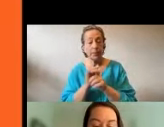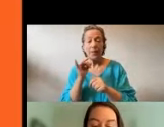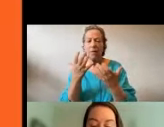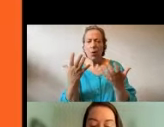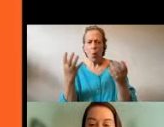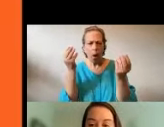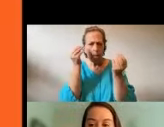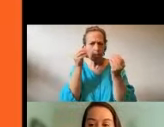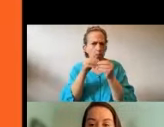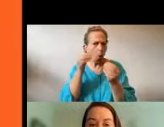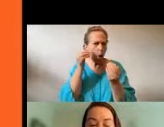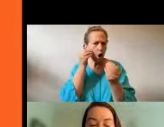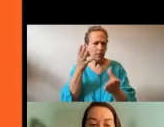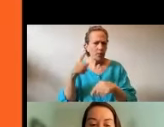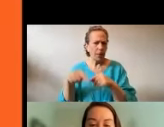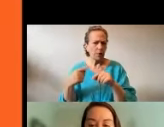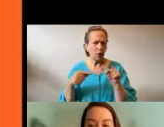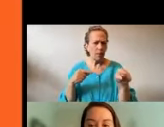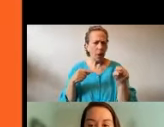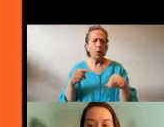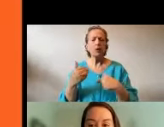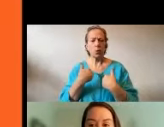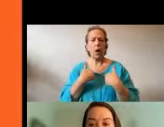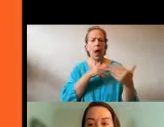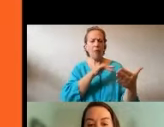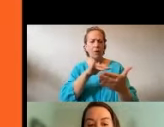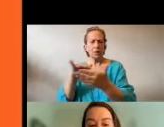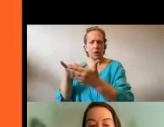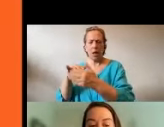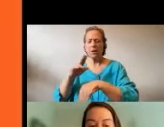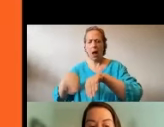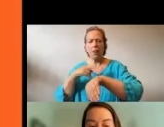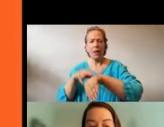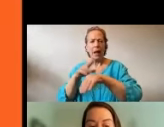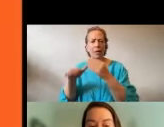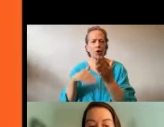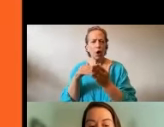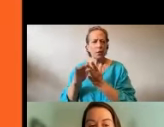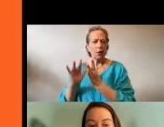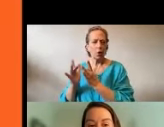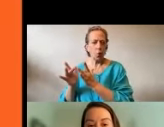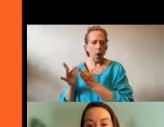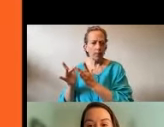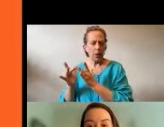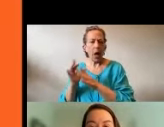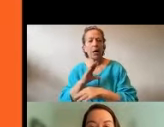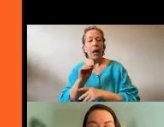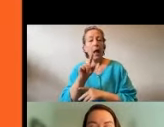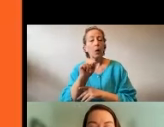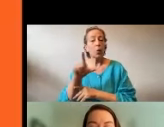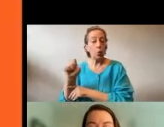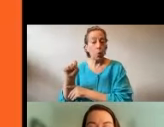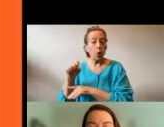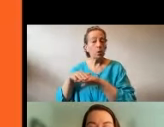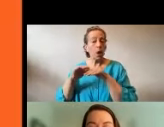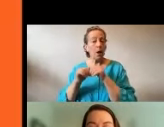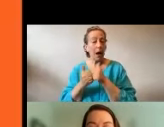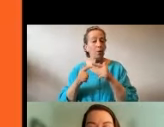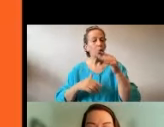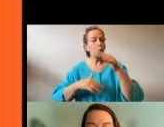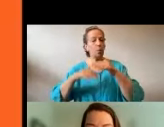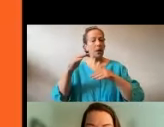MLP, we do have studies on the National Center's website, in addition to the tools about how to build it. The